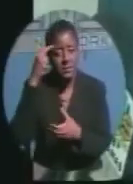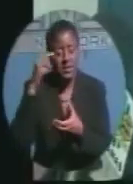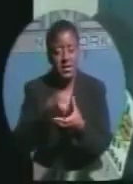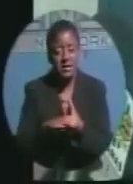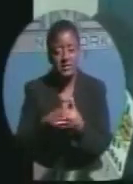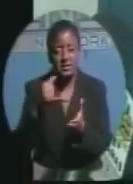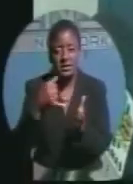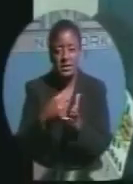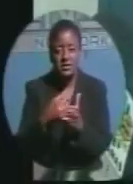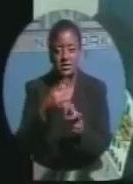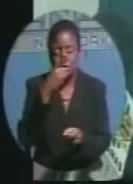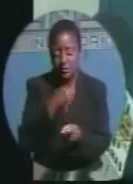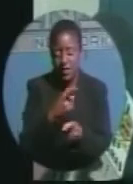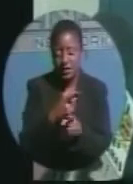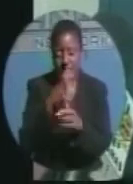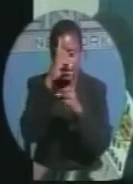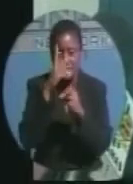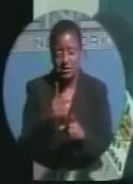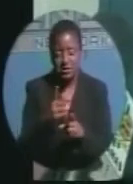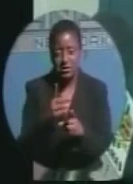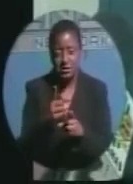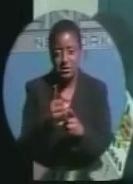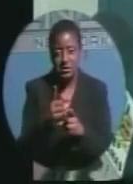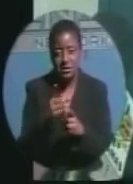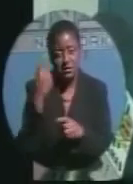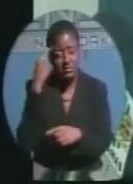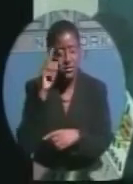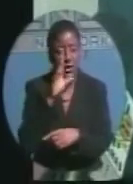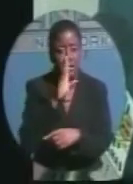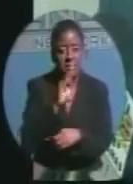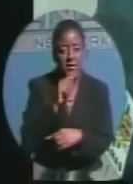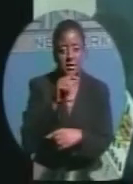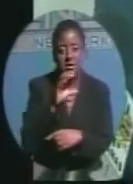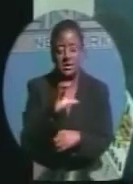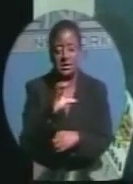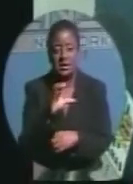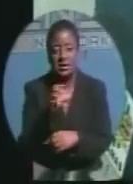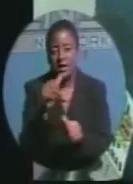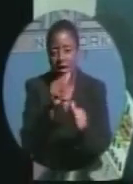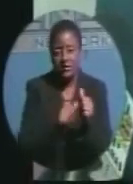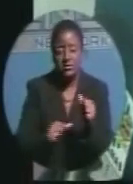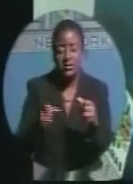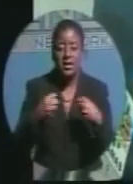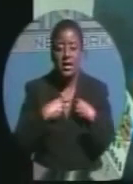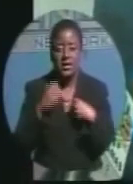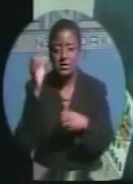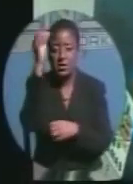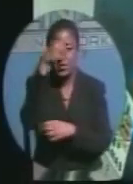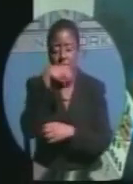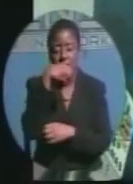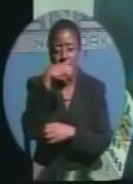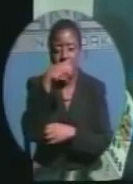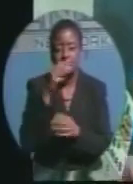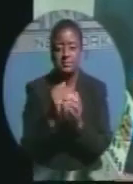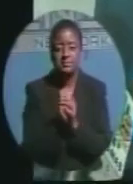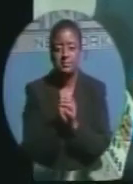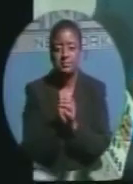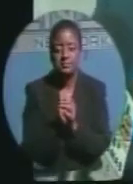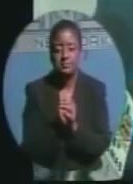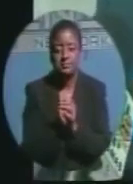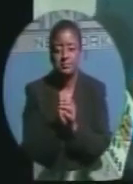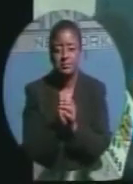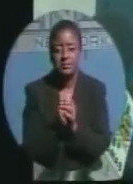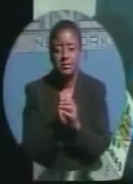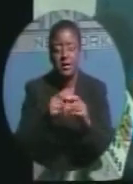for BTC. But, you know, I'm not going to comment on anyone else's opinions. I think everyone's got an opinion on this one. We'd prefer just to let the matter take its